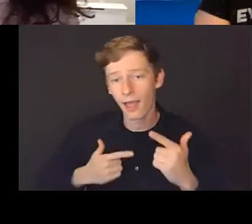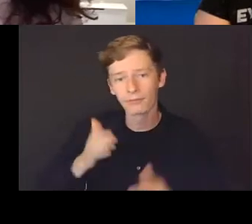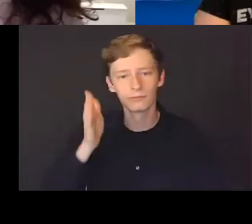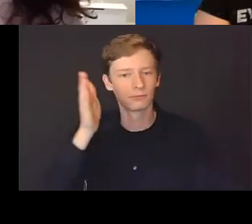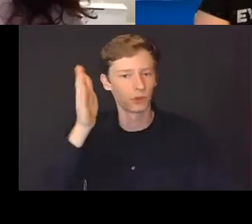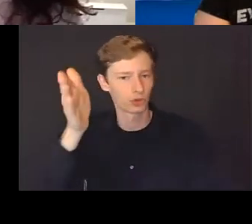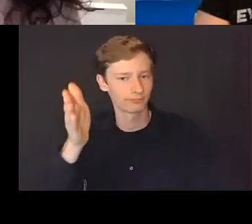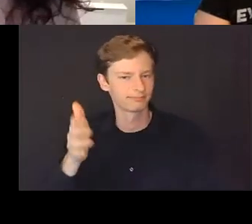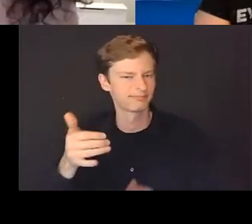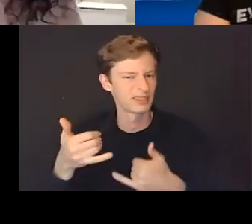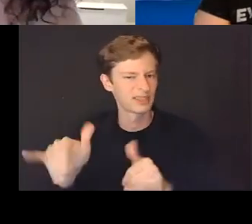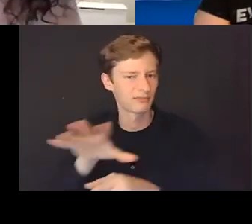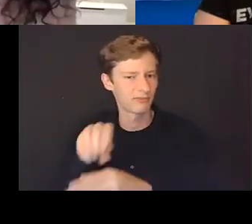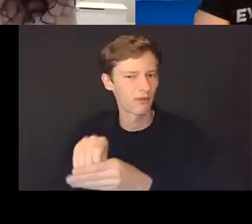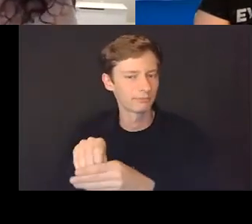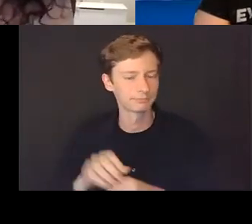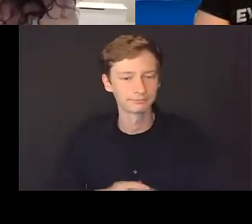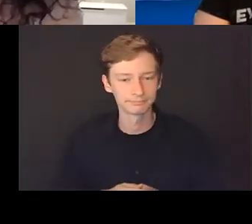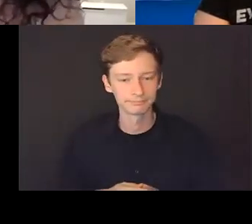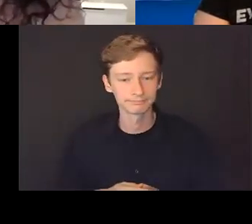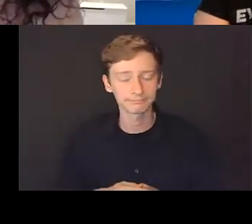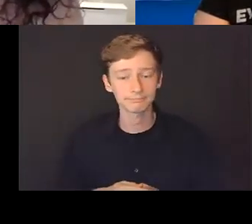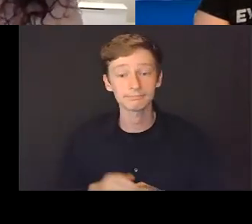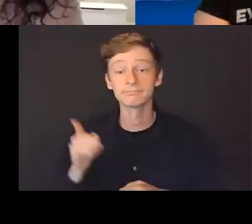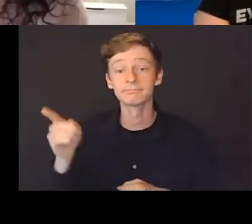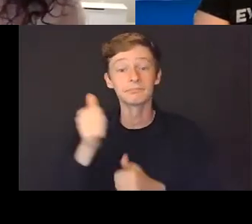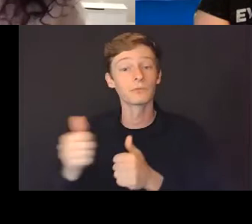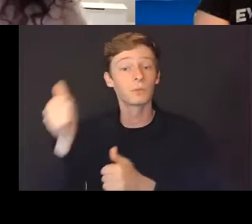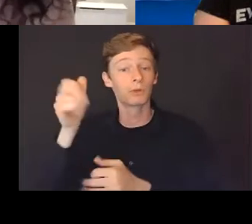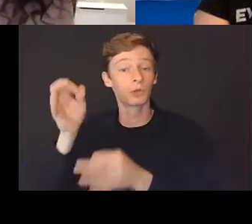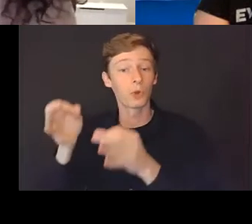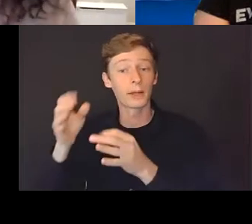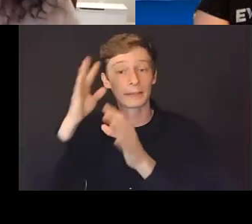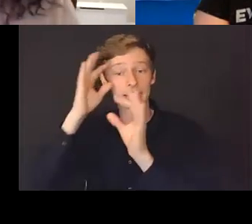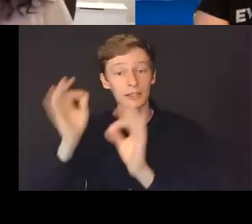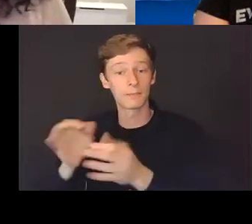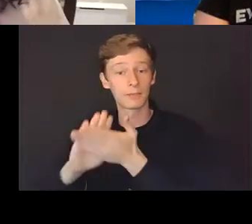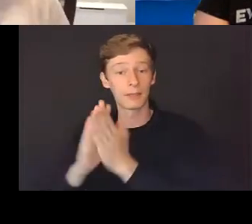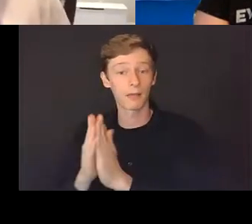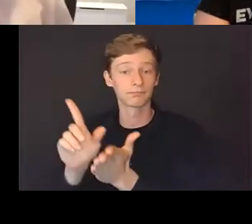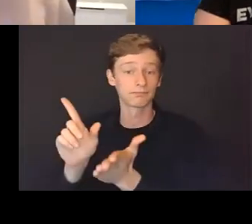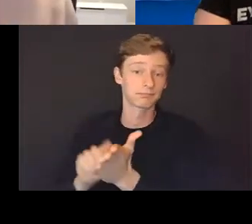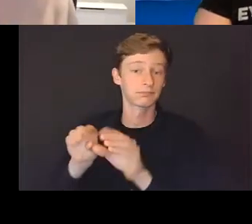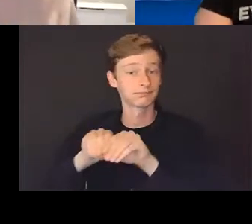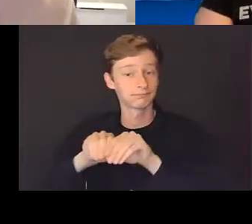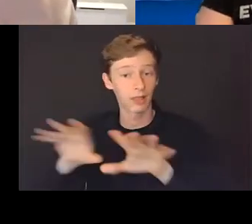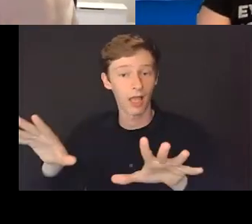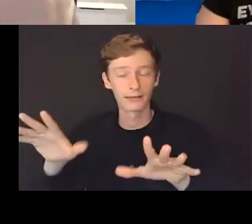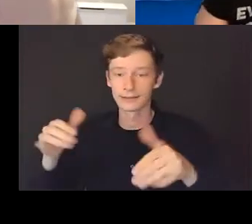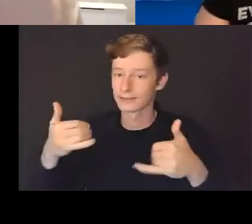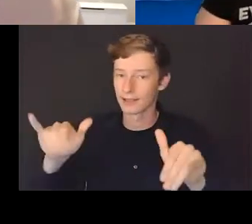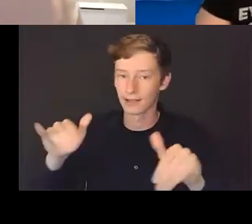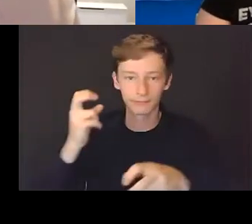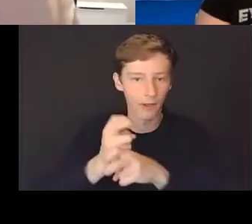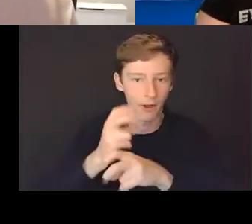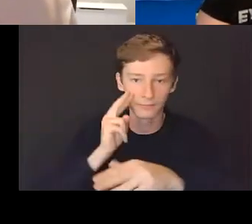for certain what will happen when the Supreme Court decision comes out. When we look at the national map, in terms of access to care, when